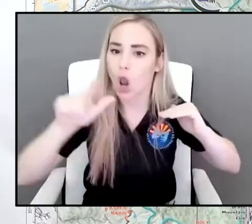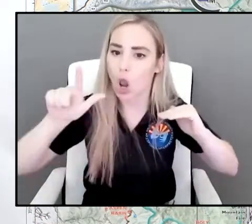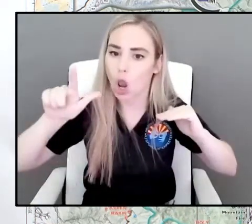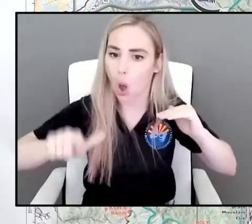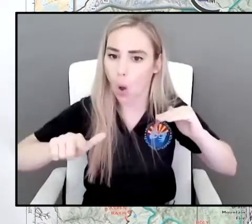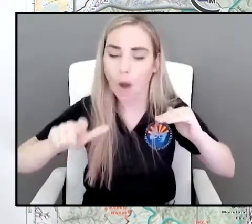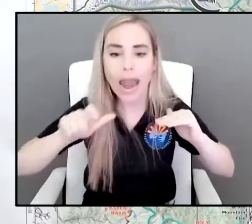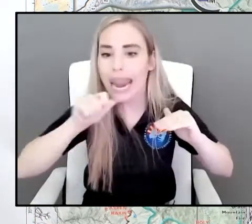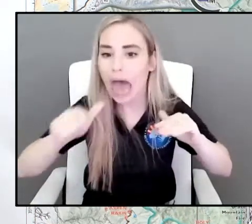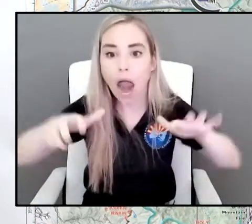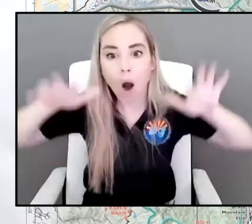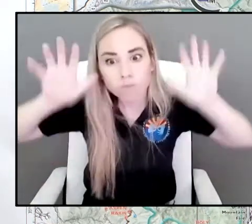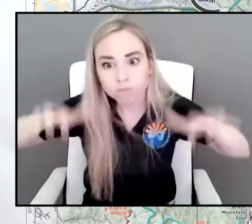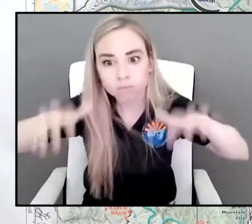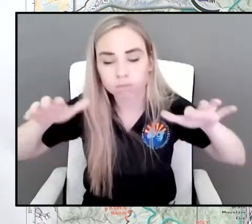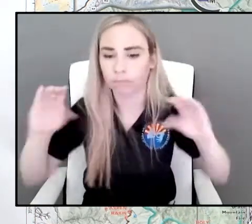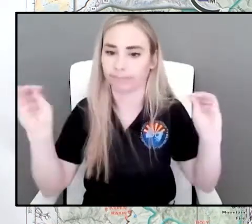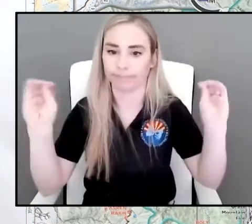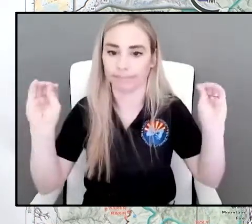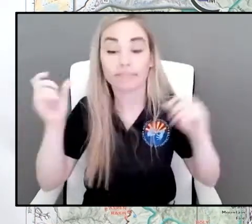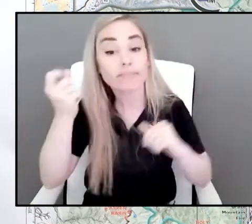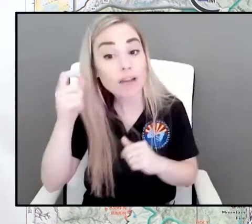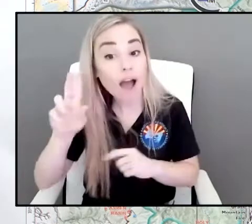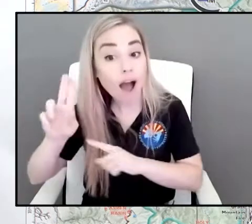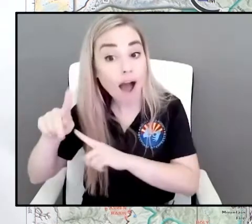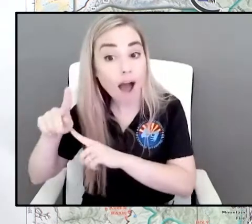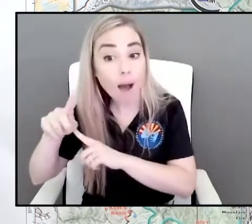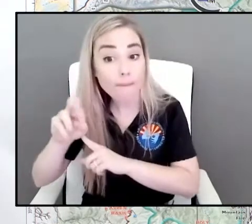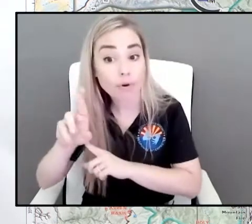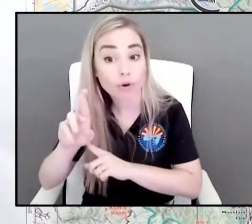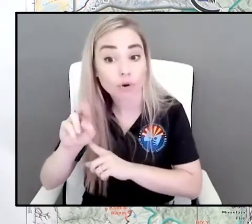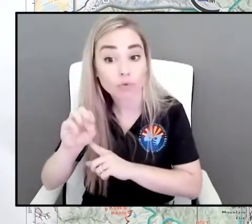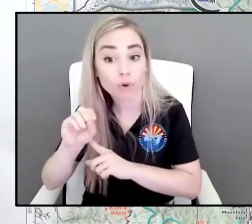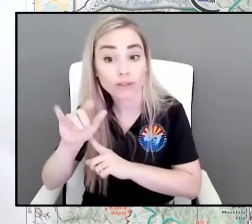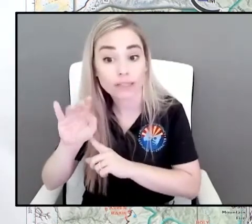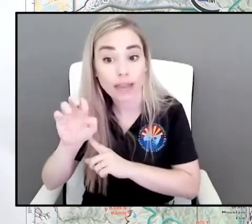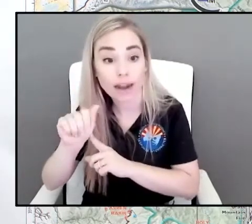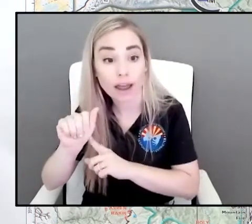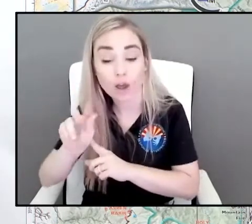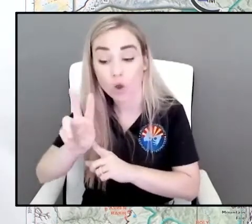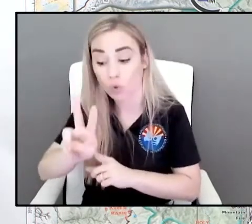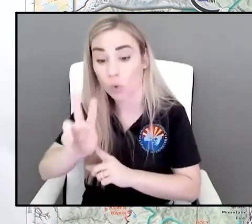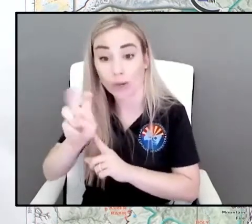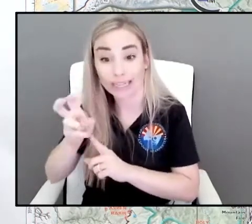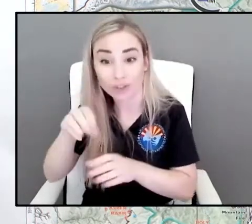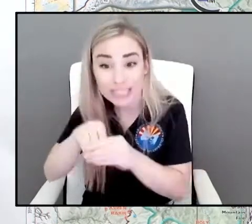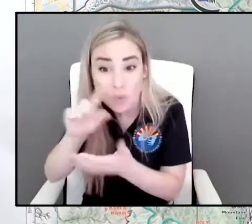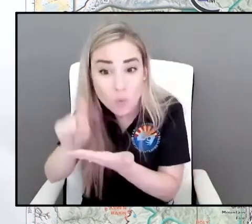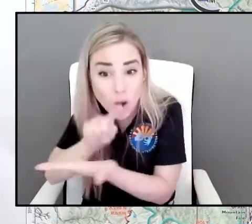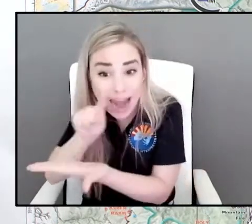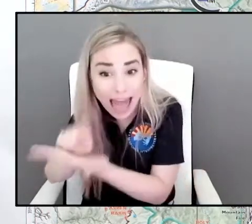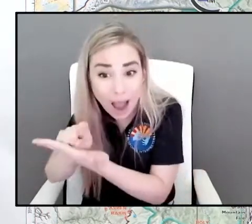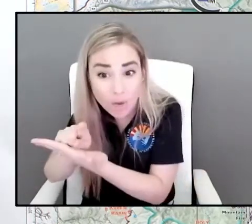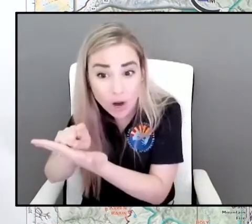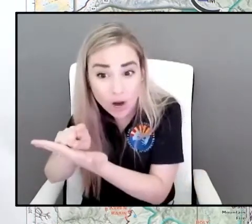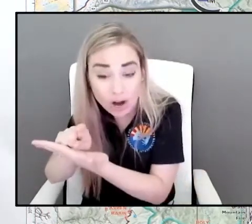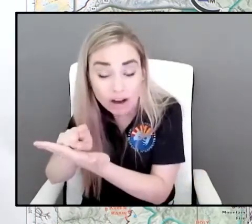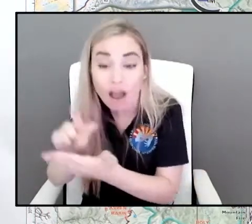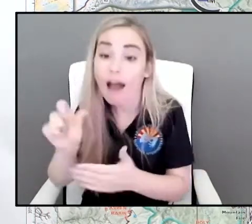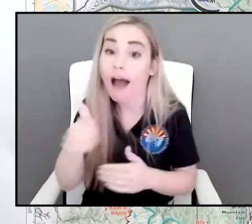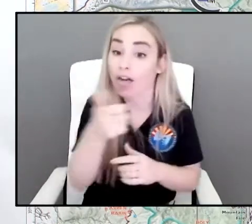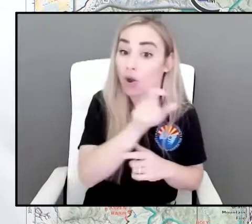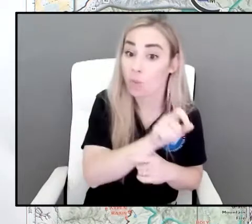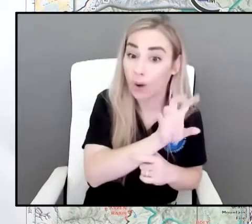Upper Rociada, we saw 2 inches in an hour event. We saw at one point 0.75 inches in